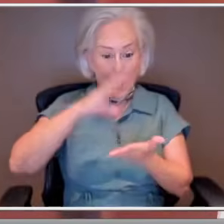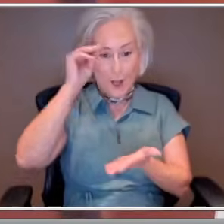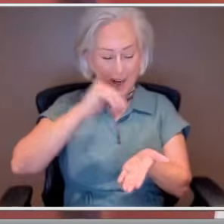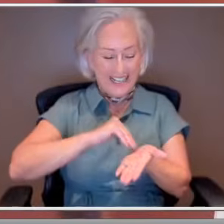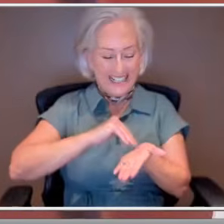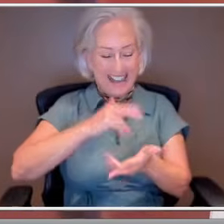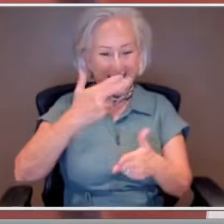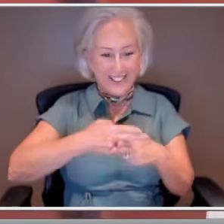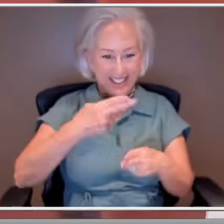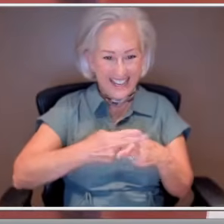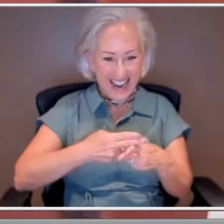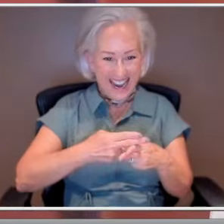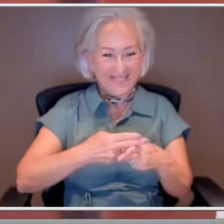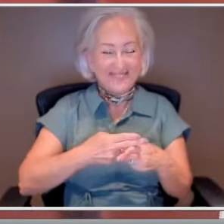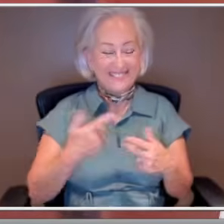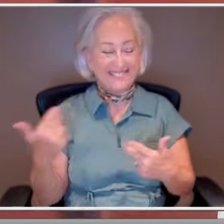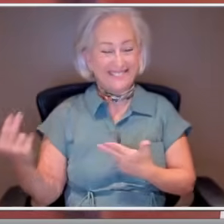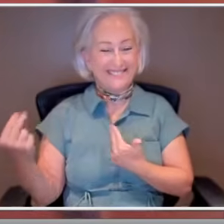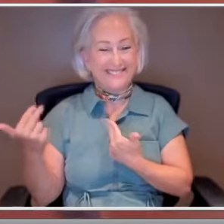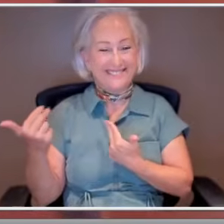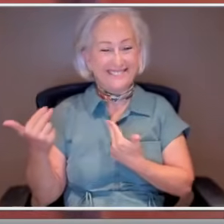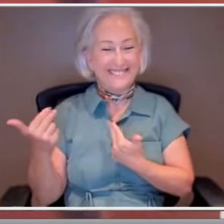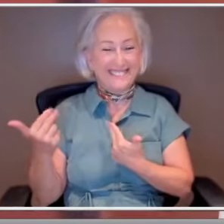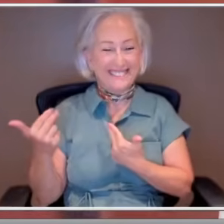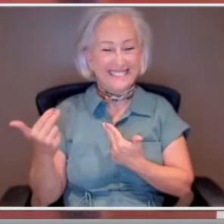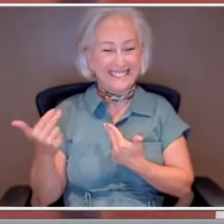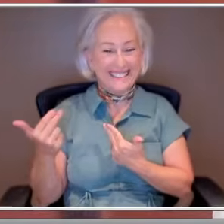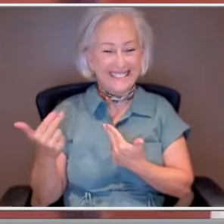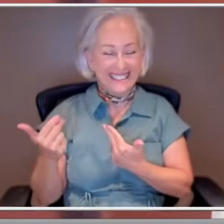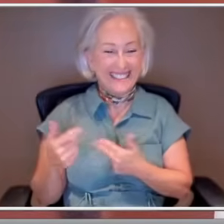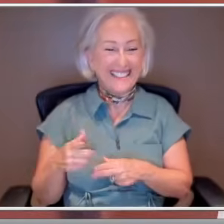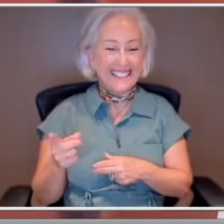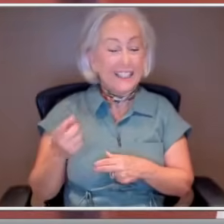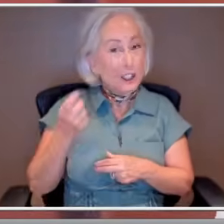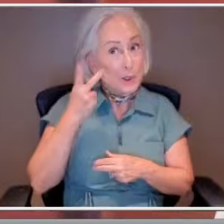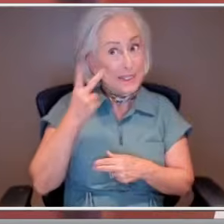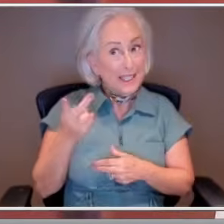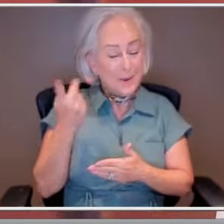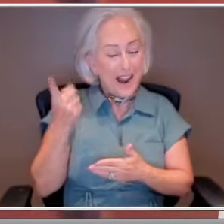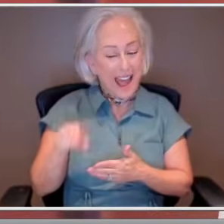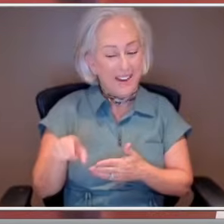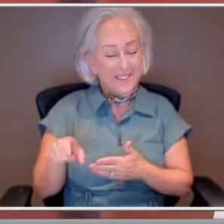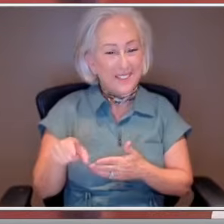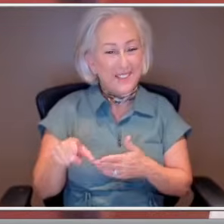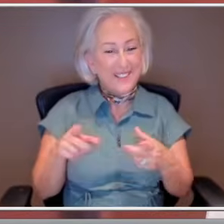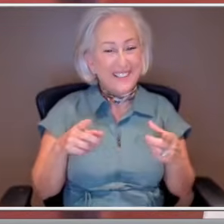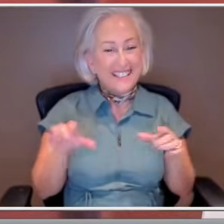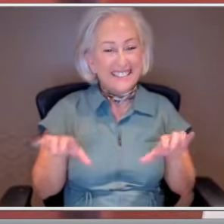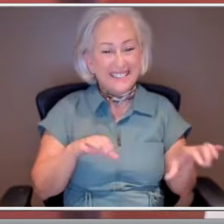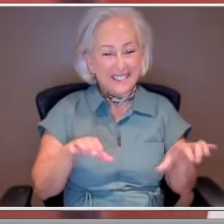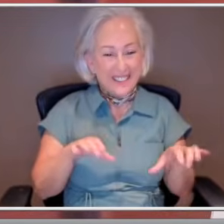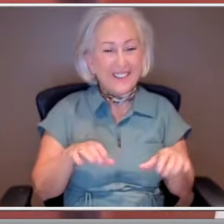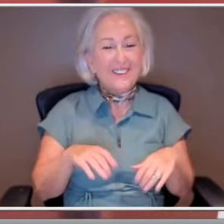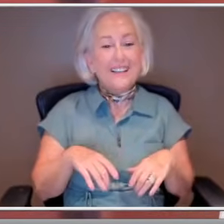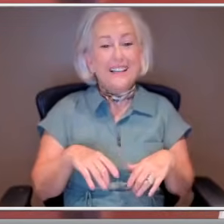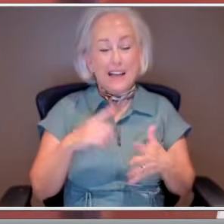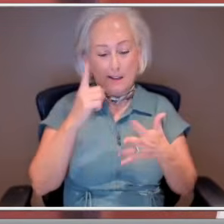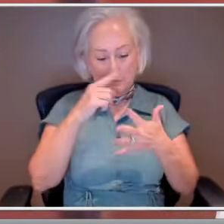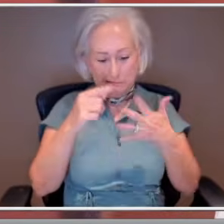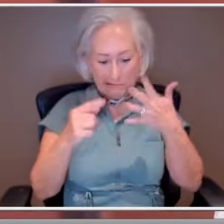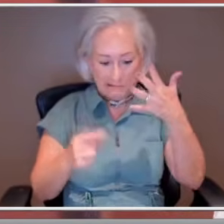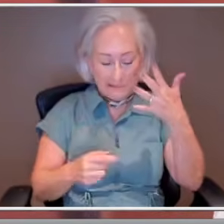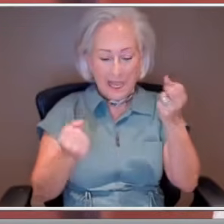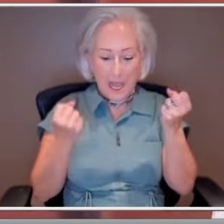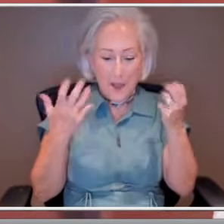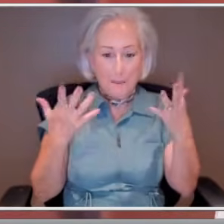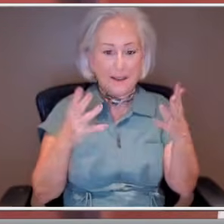with them. You see, I have to deal with 2 different doctors now, so I have to keep up with which doctor is who to go to, who